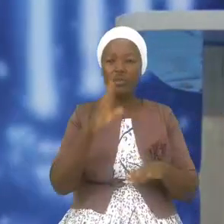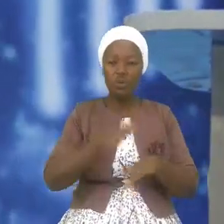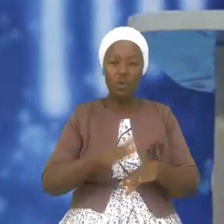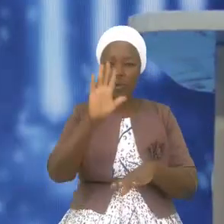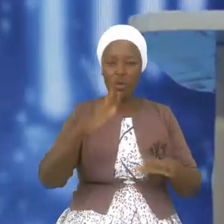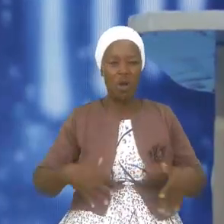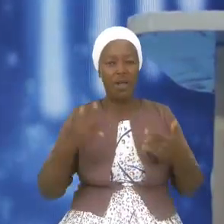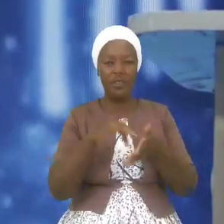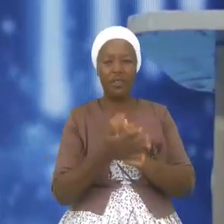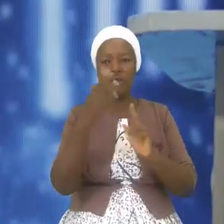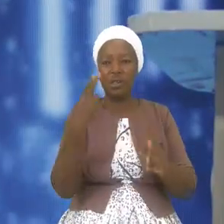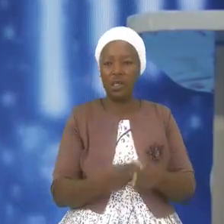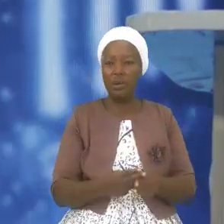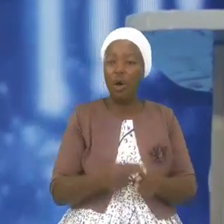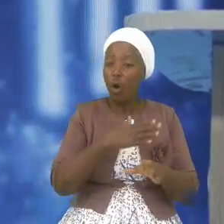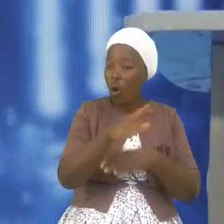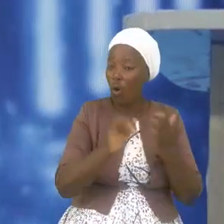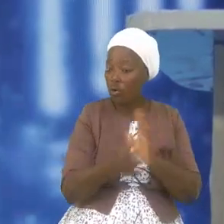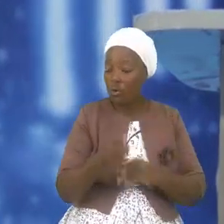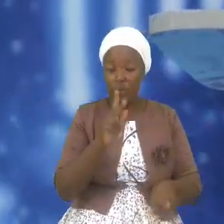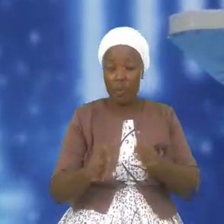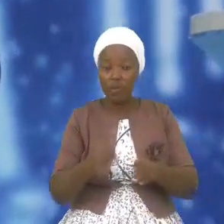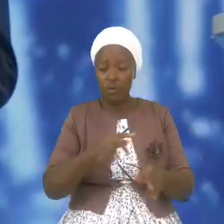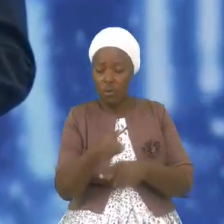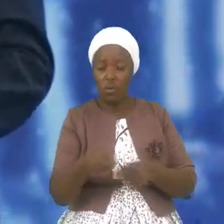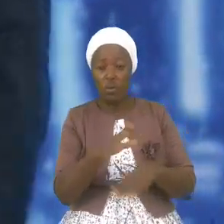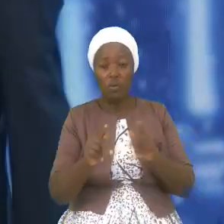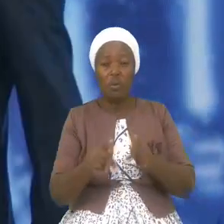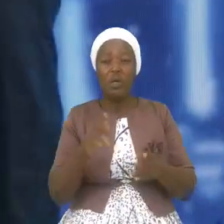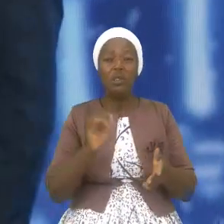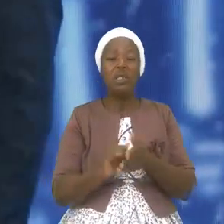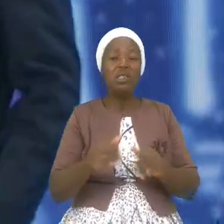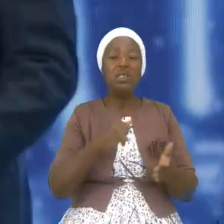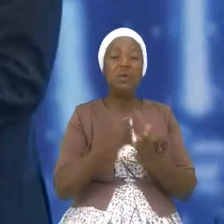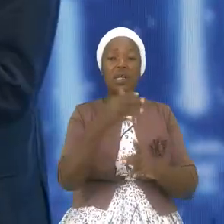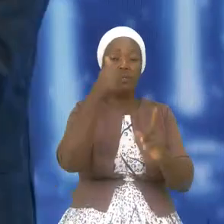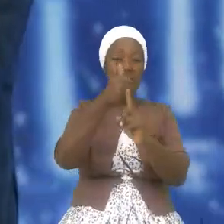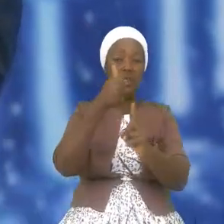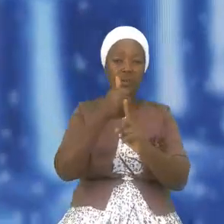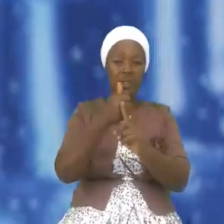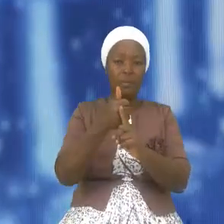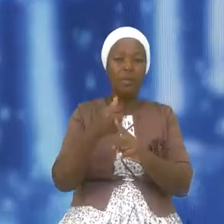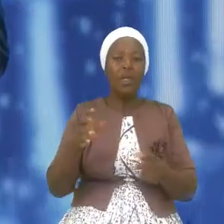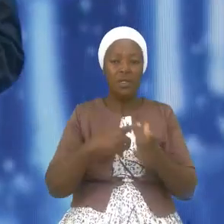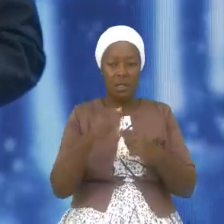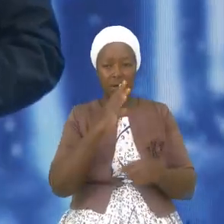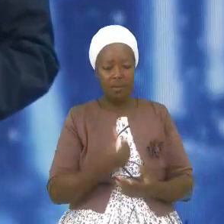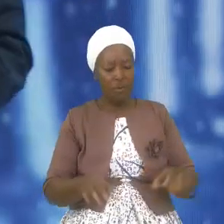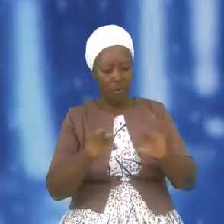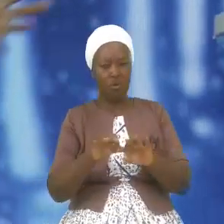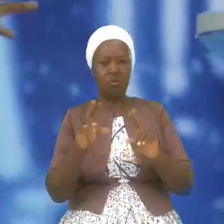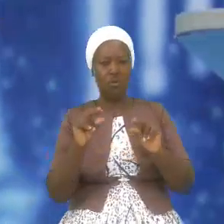think by themselves, they'll be worthy. It doesn't happen that way. Alone without